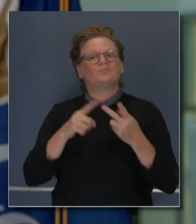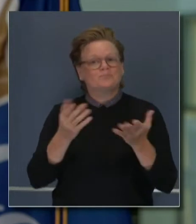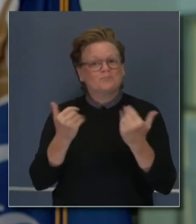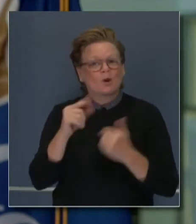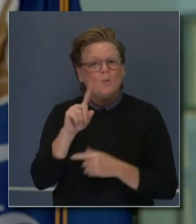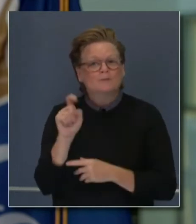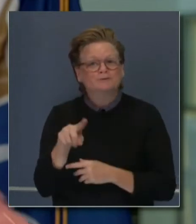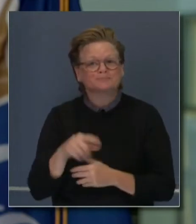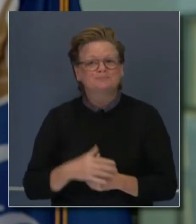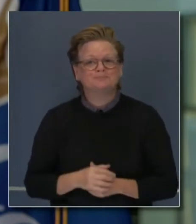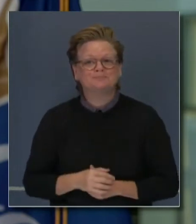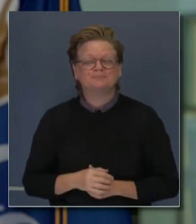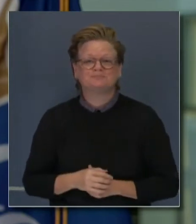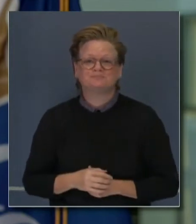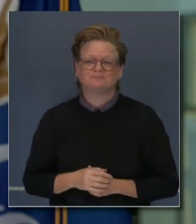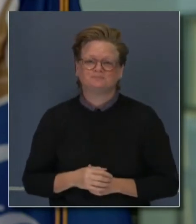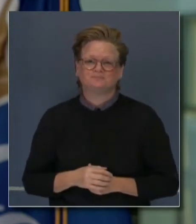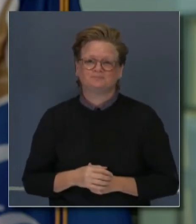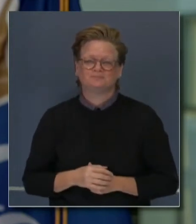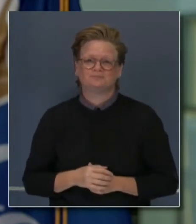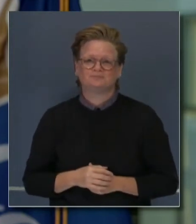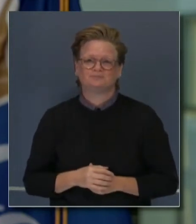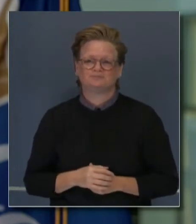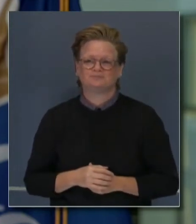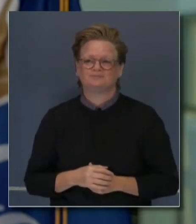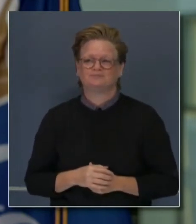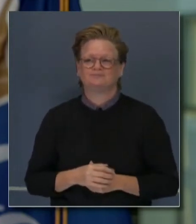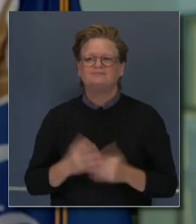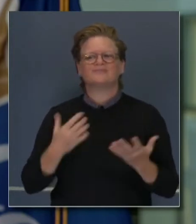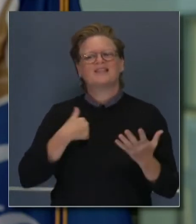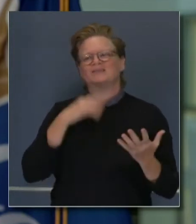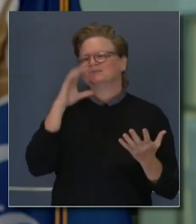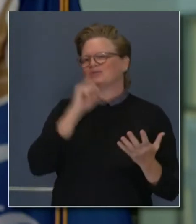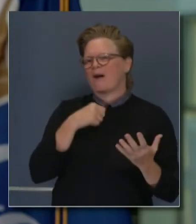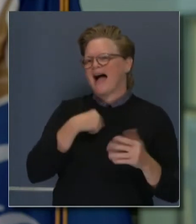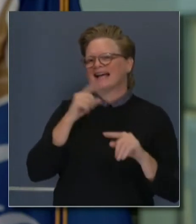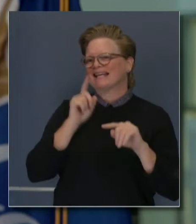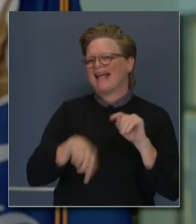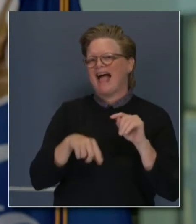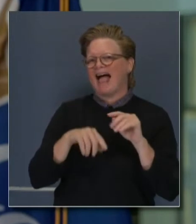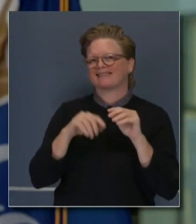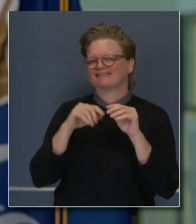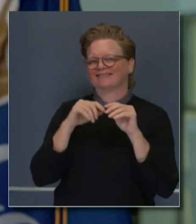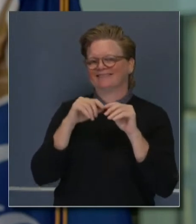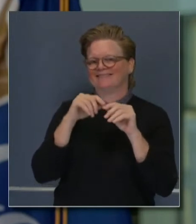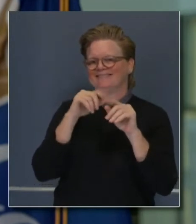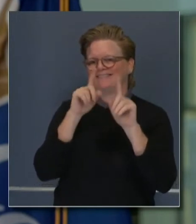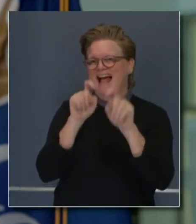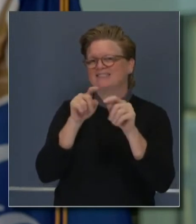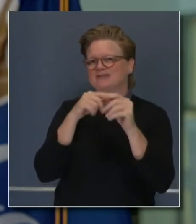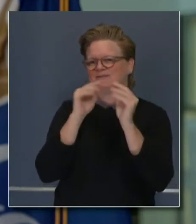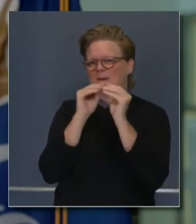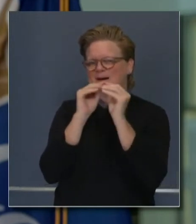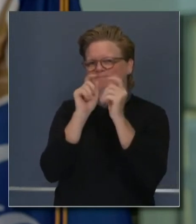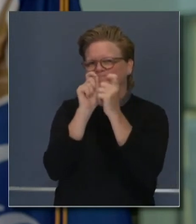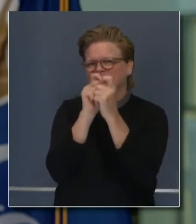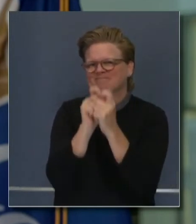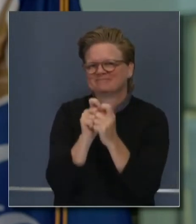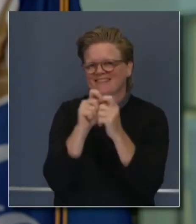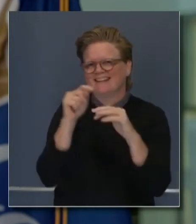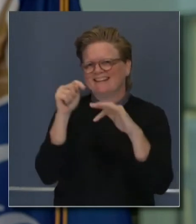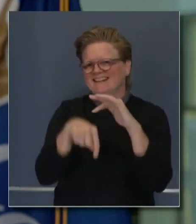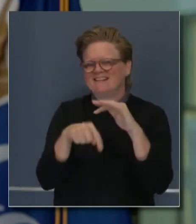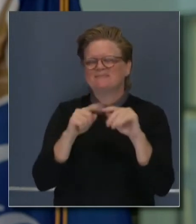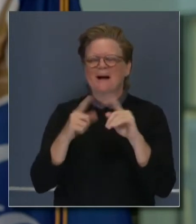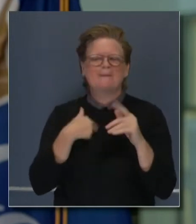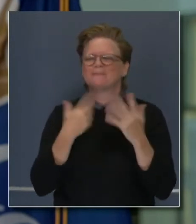Hey, Governor, I guess I'm not going to get you to confirm any details of the evictions deal. So I will ask you, on this new framework, you have